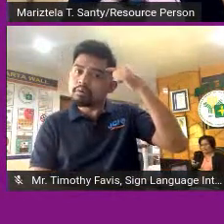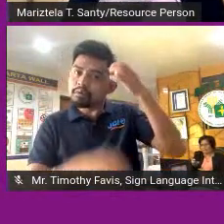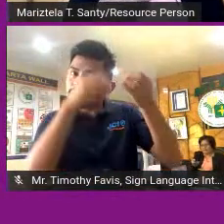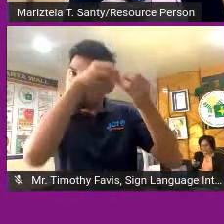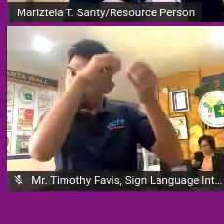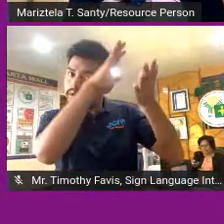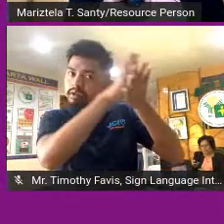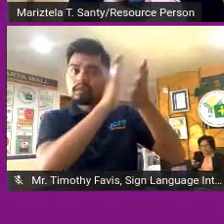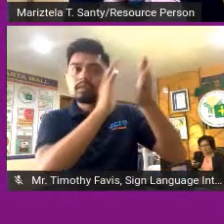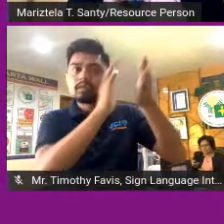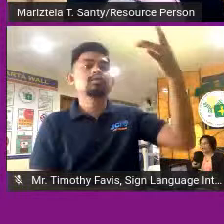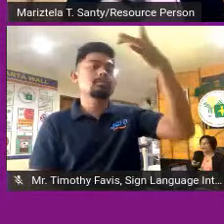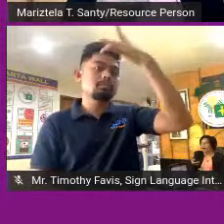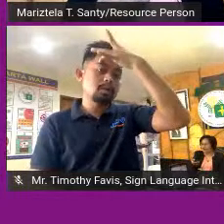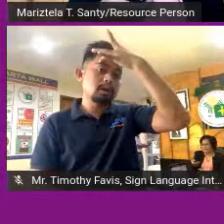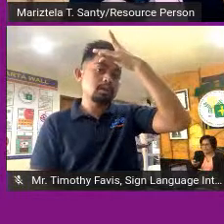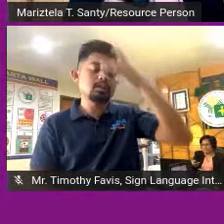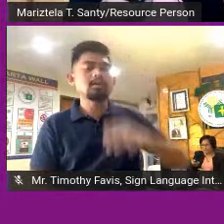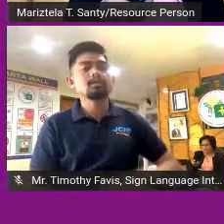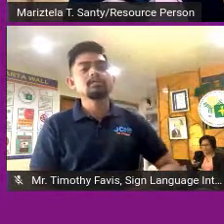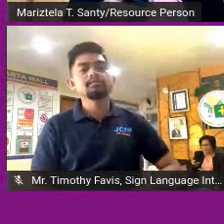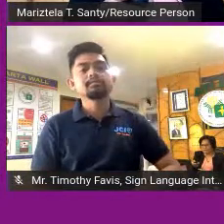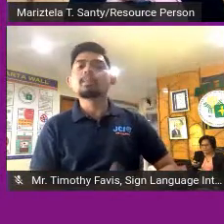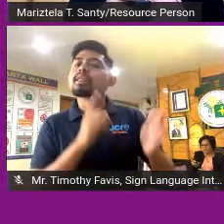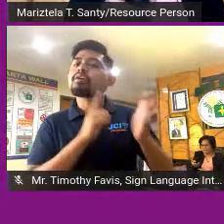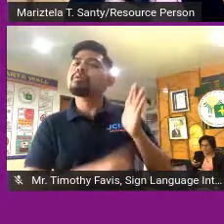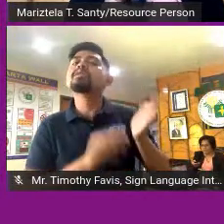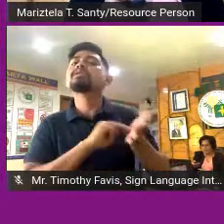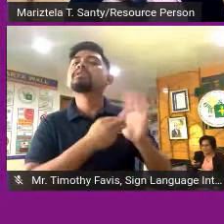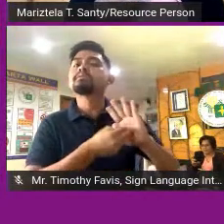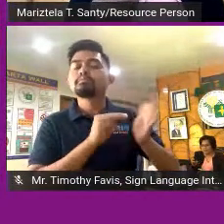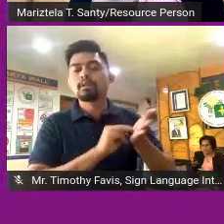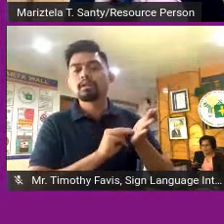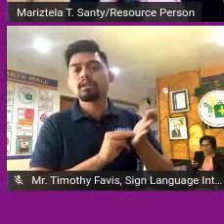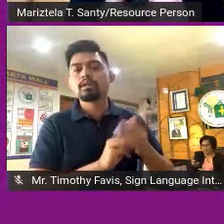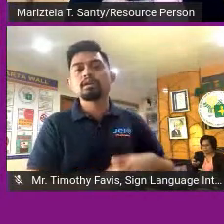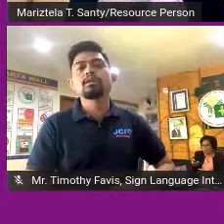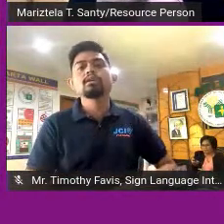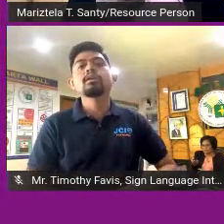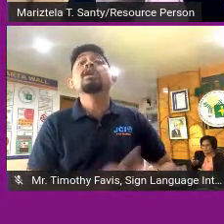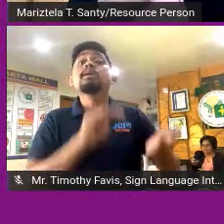Anong ibig sabihin ito? You always have the inner strength,